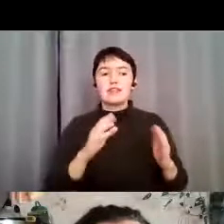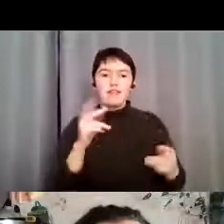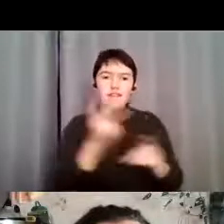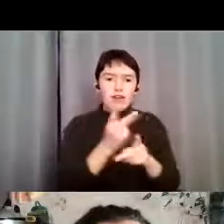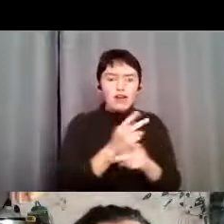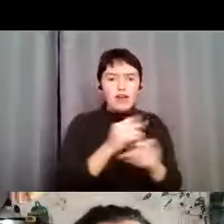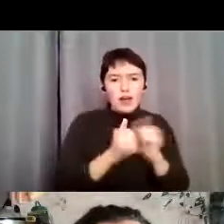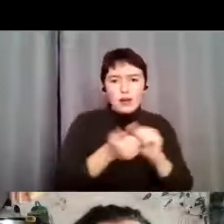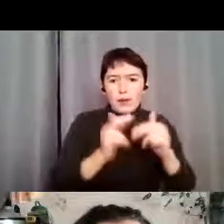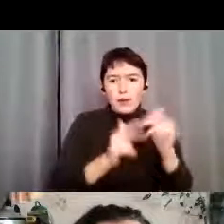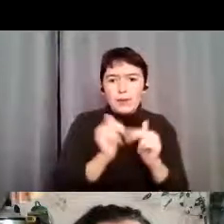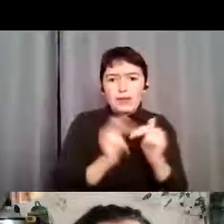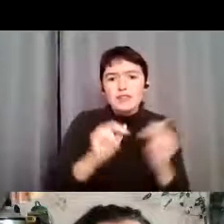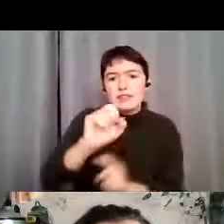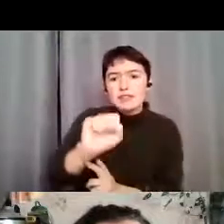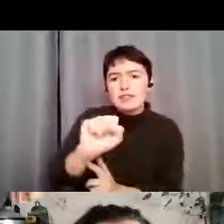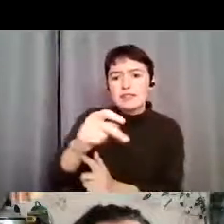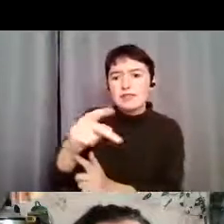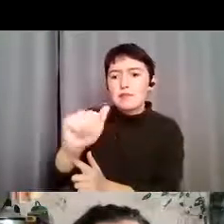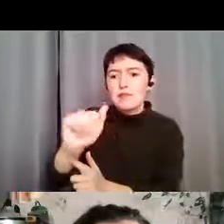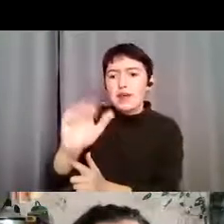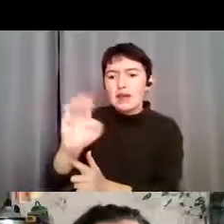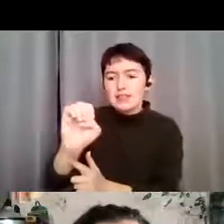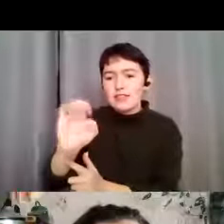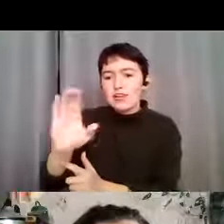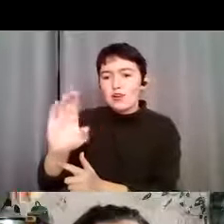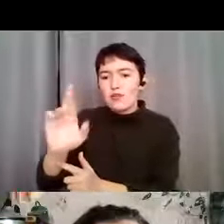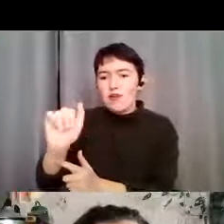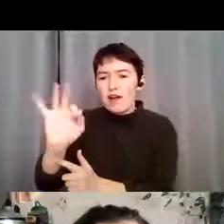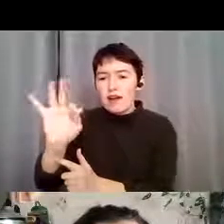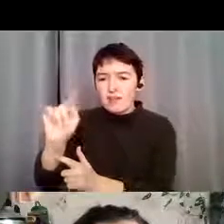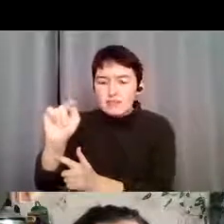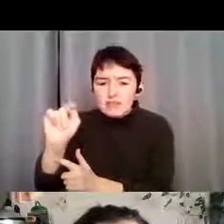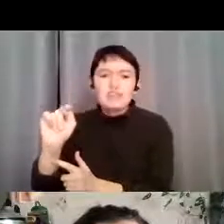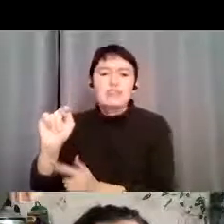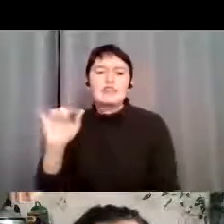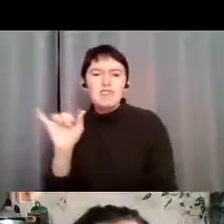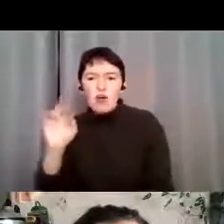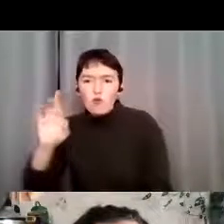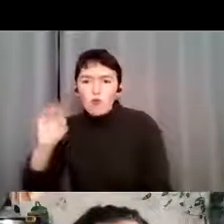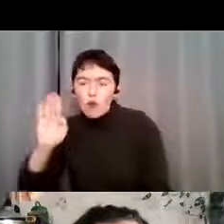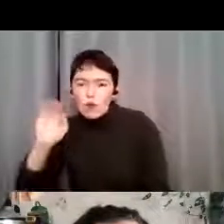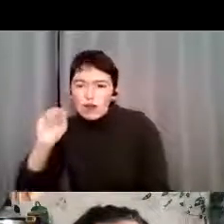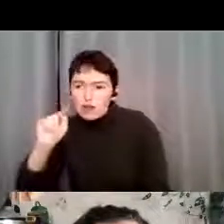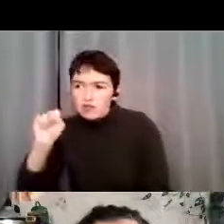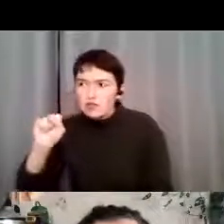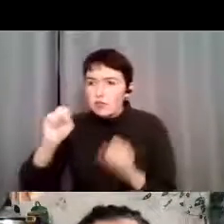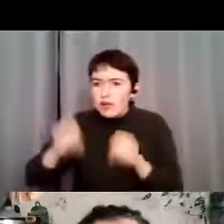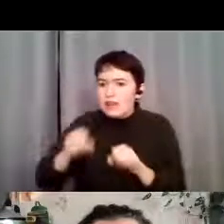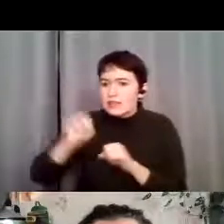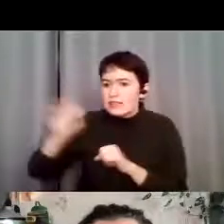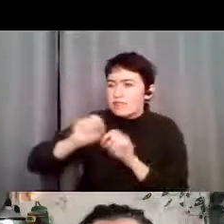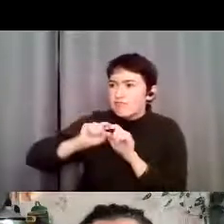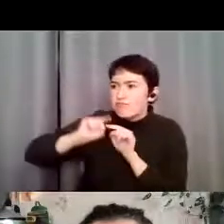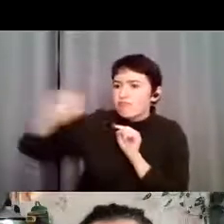little robots like this one that fly through space to other worlds and send back messages telling us what those worlds are like. So some planetary scientists